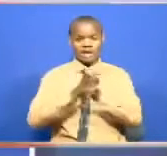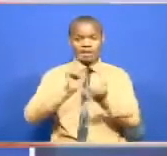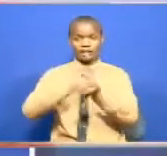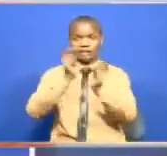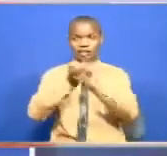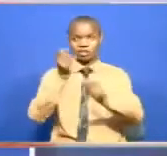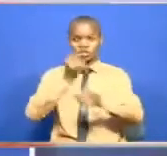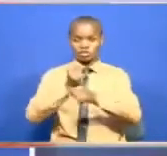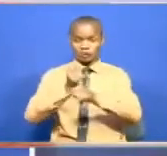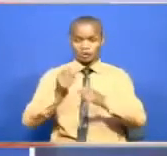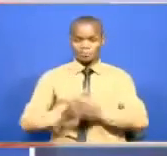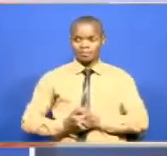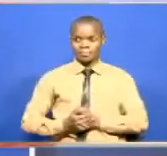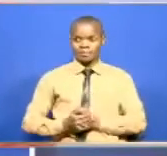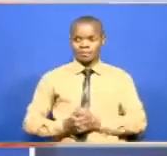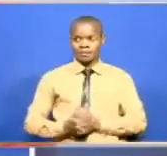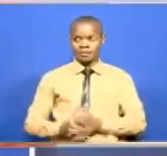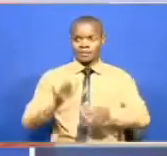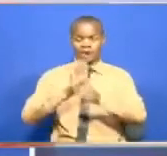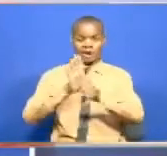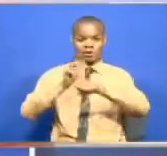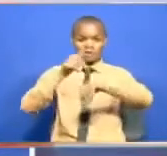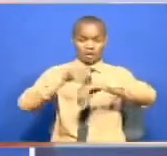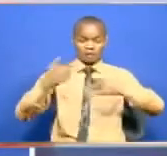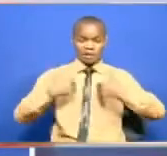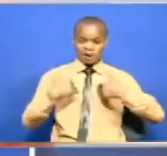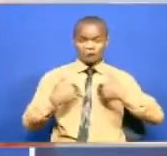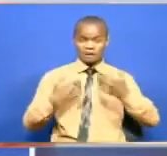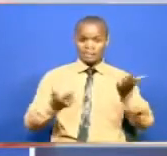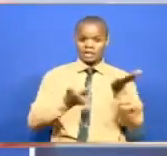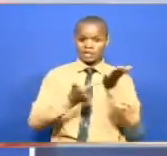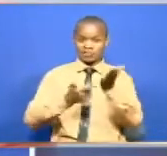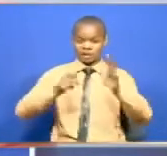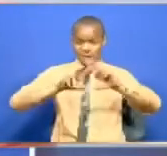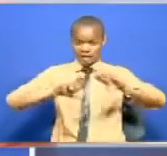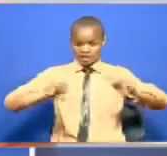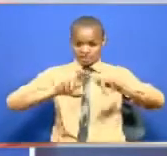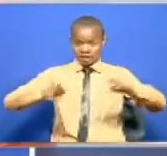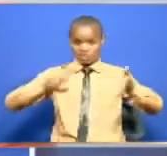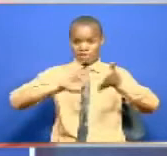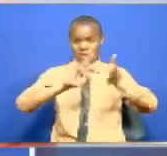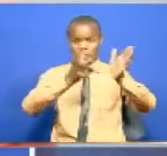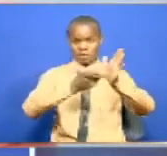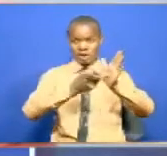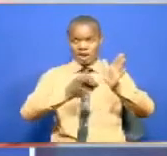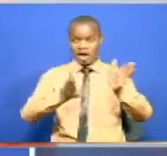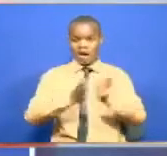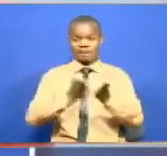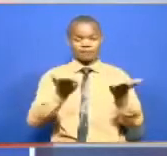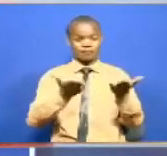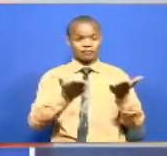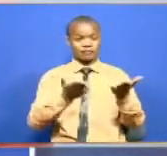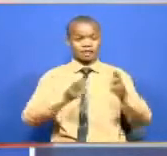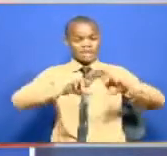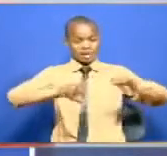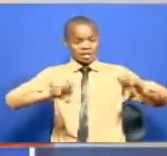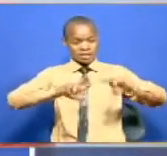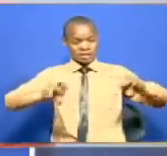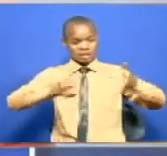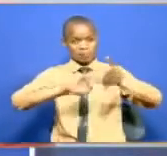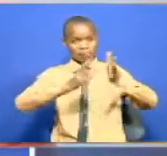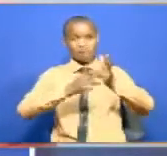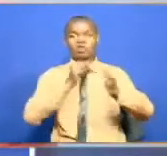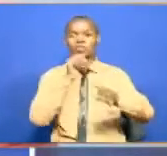a lot of the time we have our TVET graduates even doing research projects, and some of these research projects are not based on